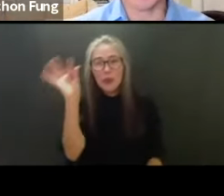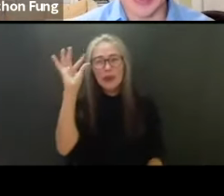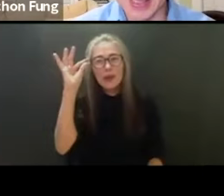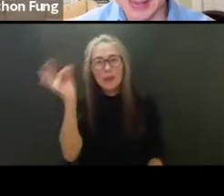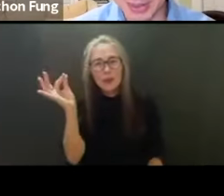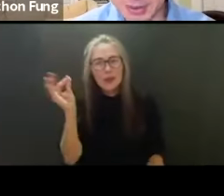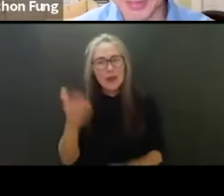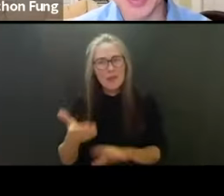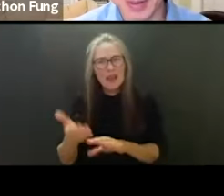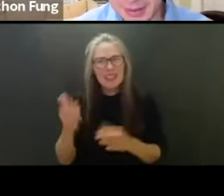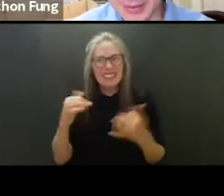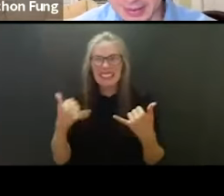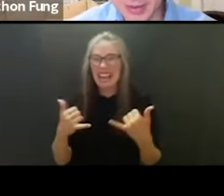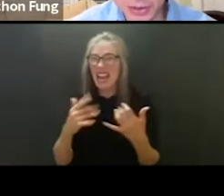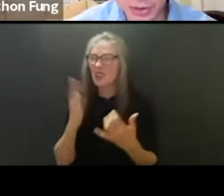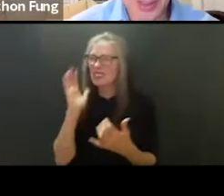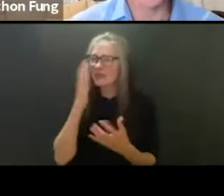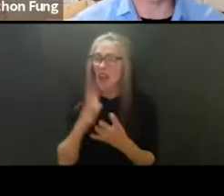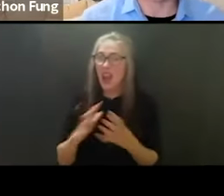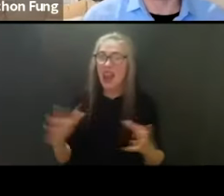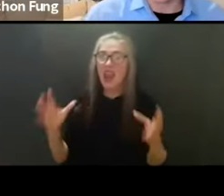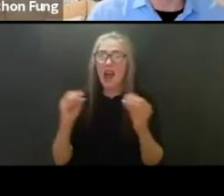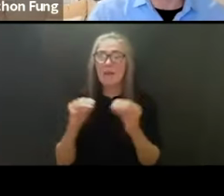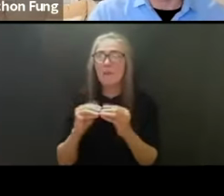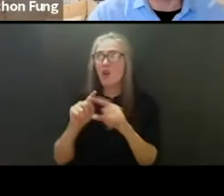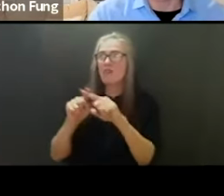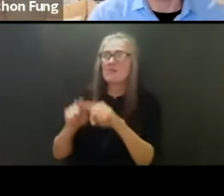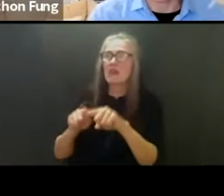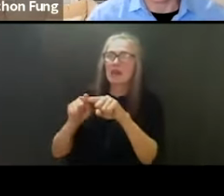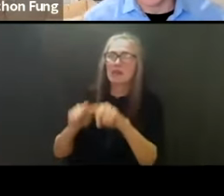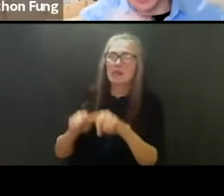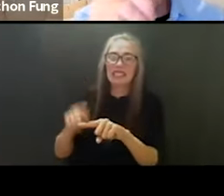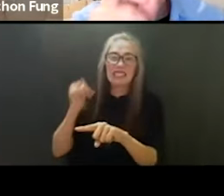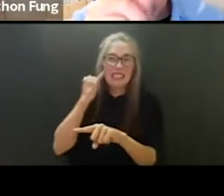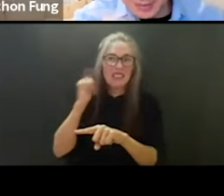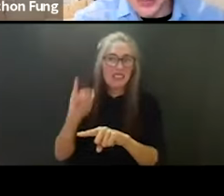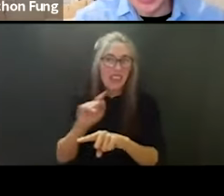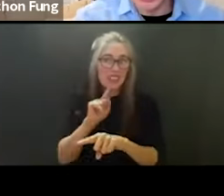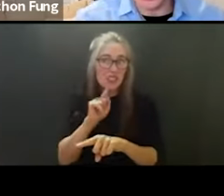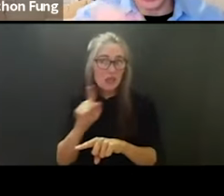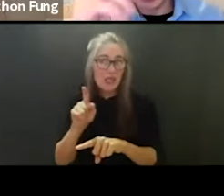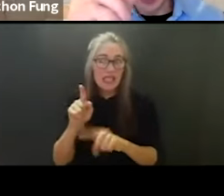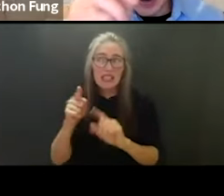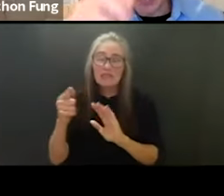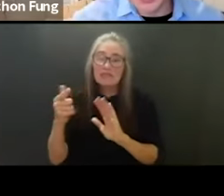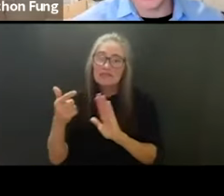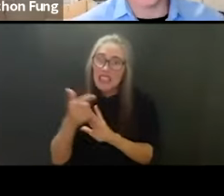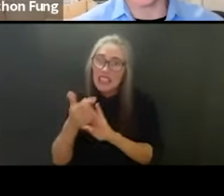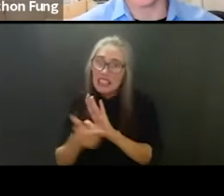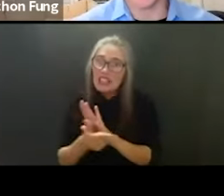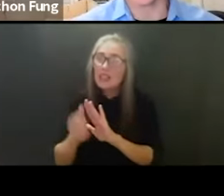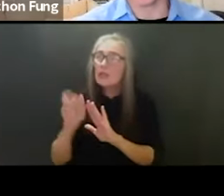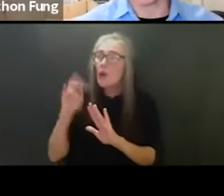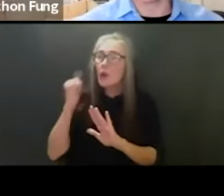political ideologies. was the institution that was just a lot less hanging on the institution, and now its